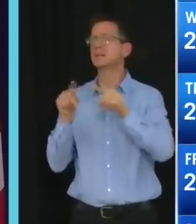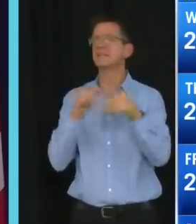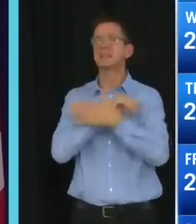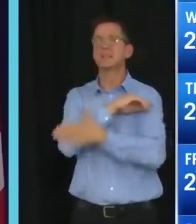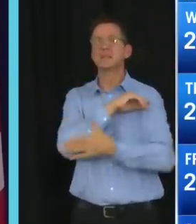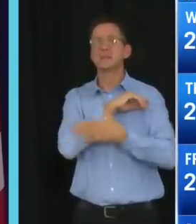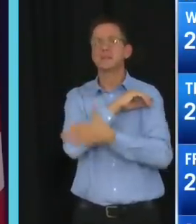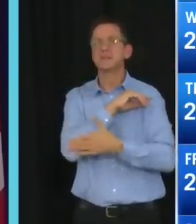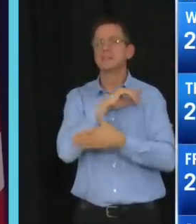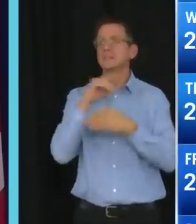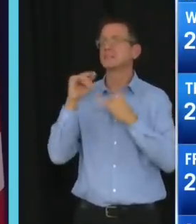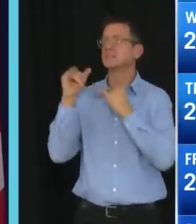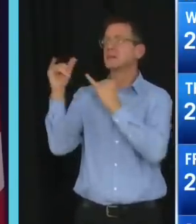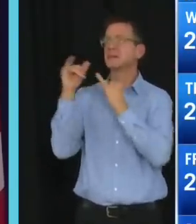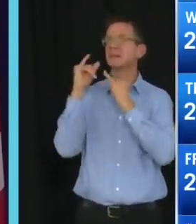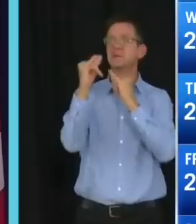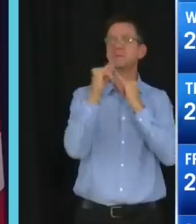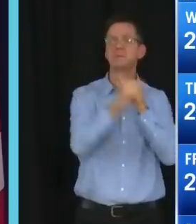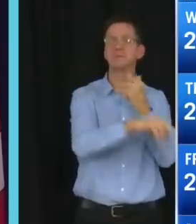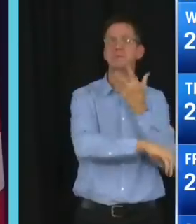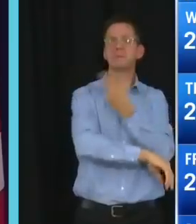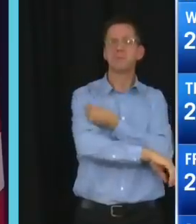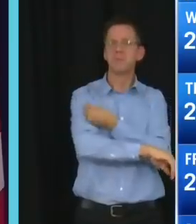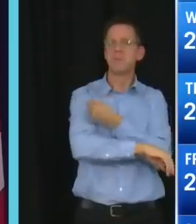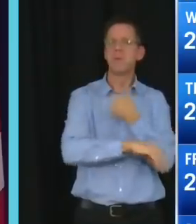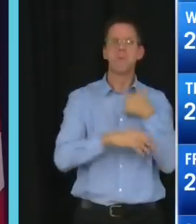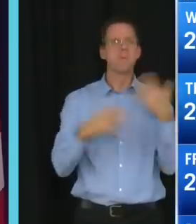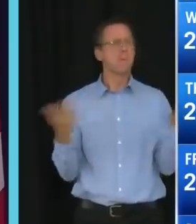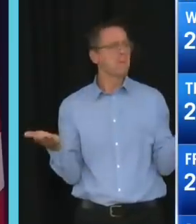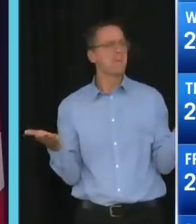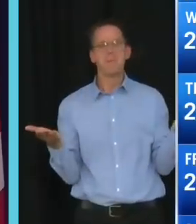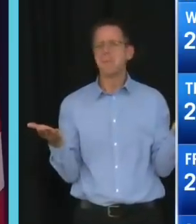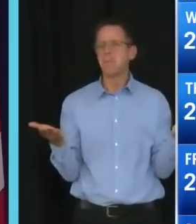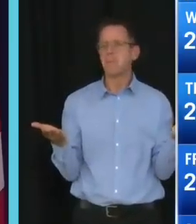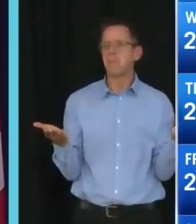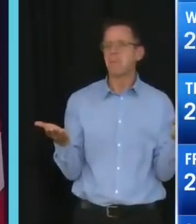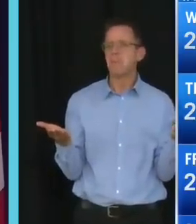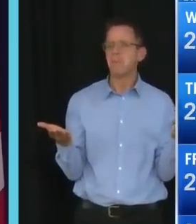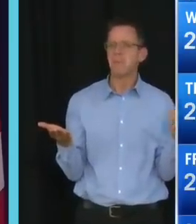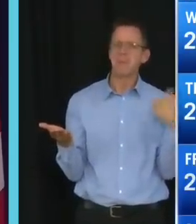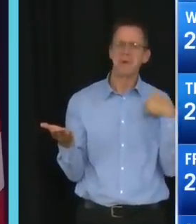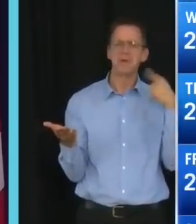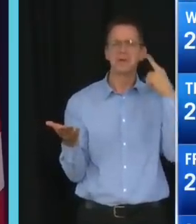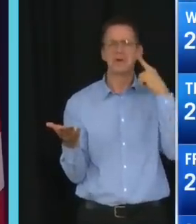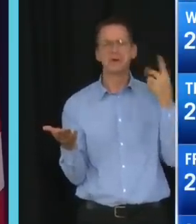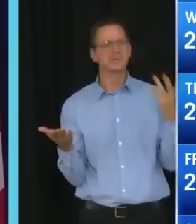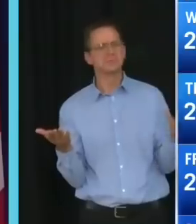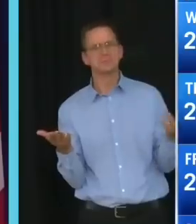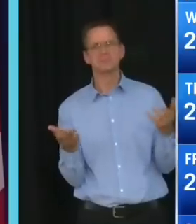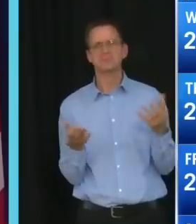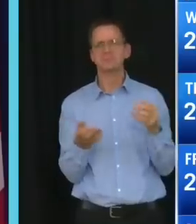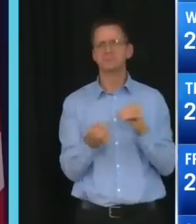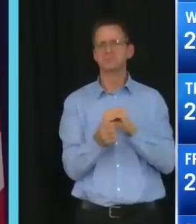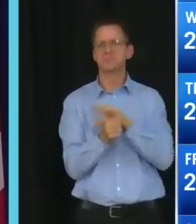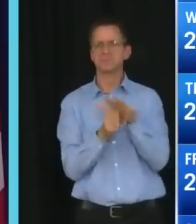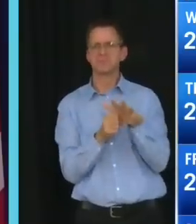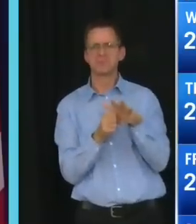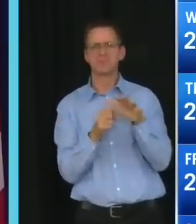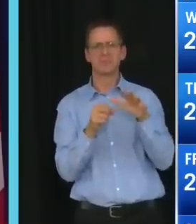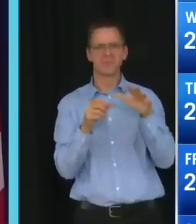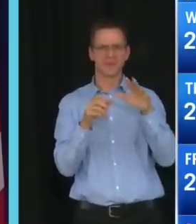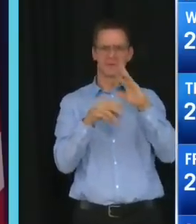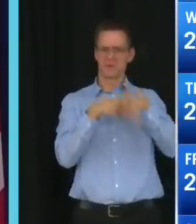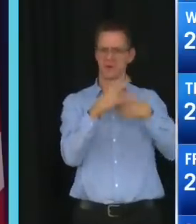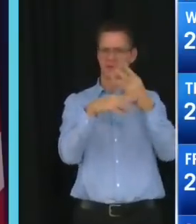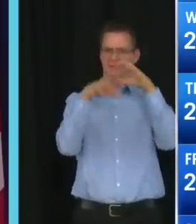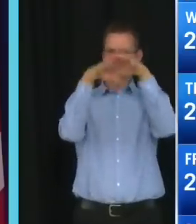we could prudently move away from addressing COVID as a pandemic and towards an endemic. It is now clear that we were wrong,